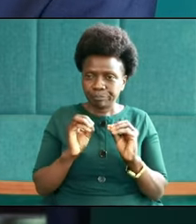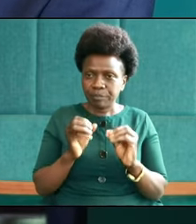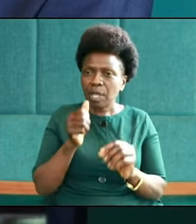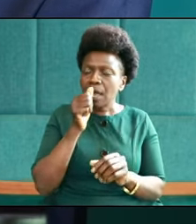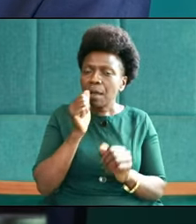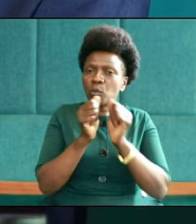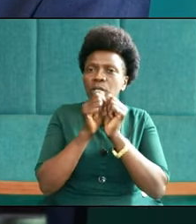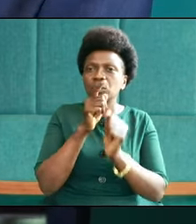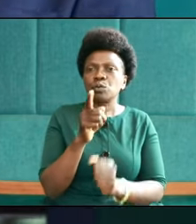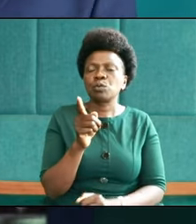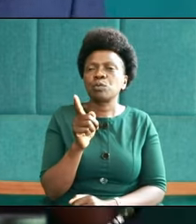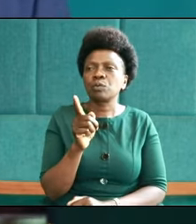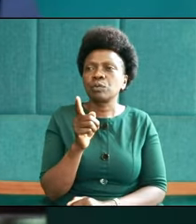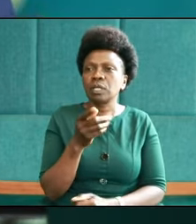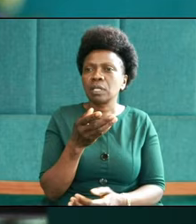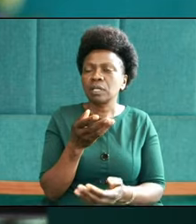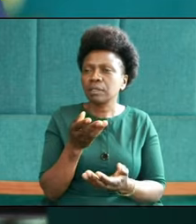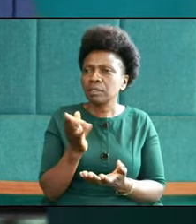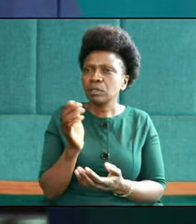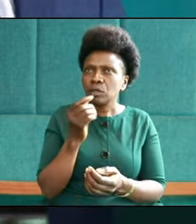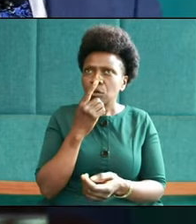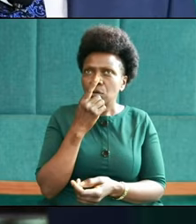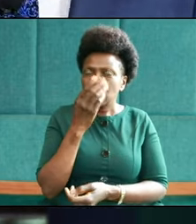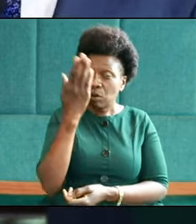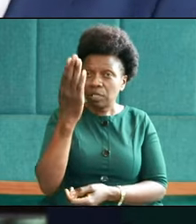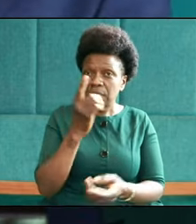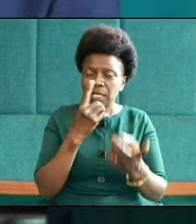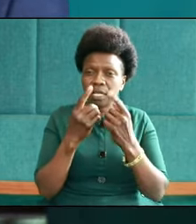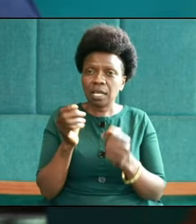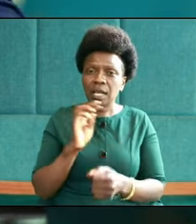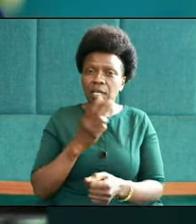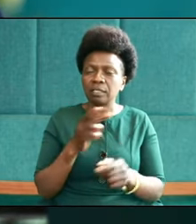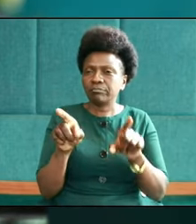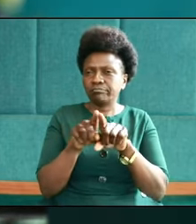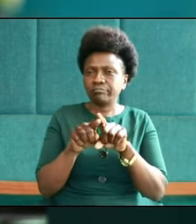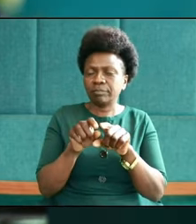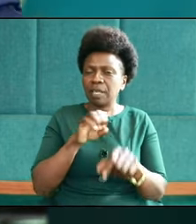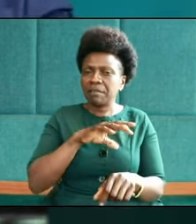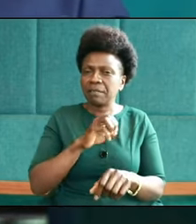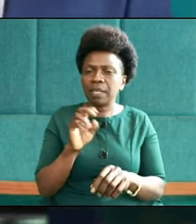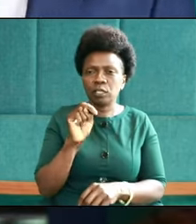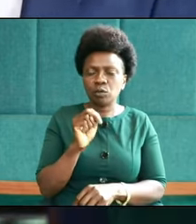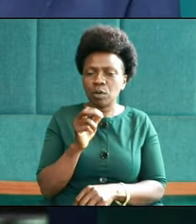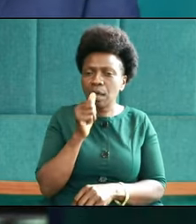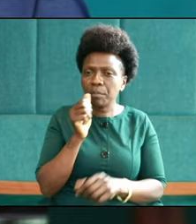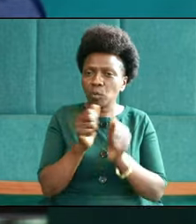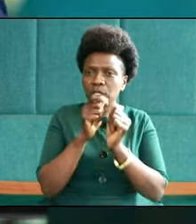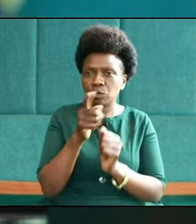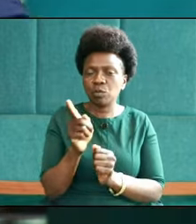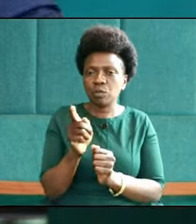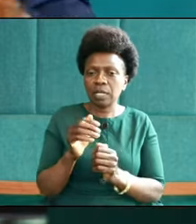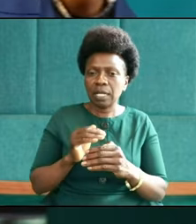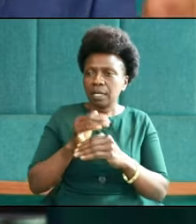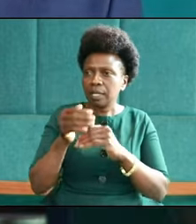thee. That is what God is telling us. Do not fear. I am with you. And another, the